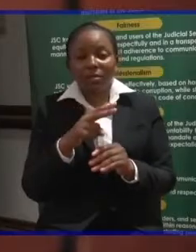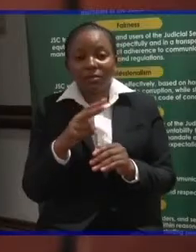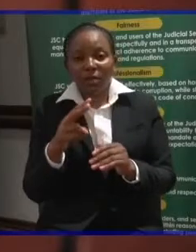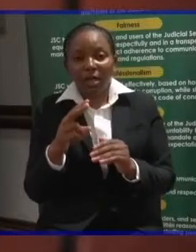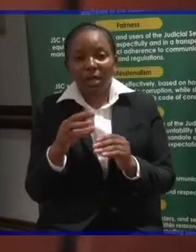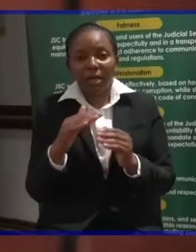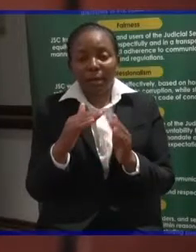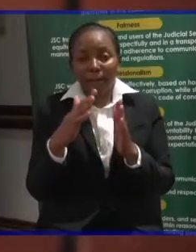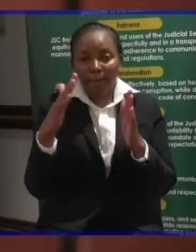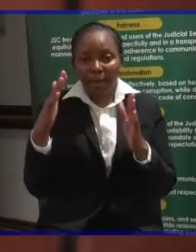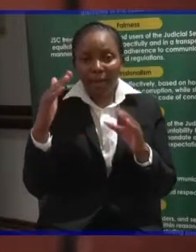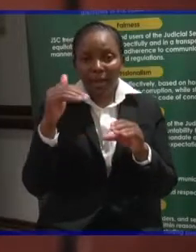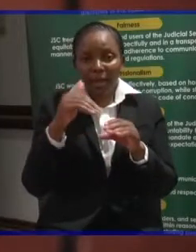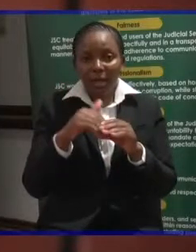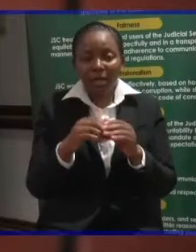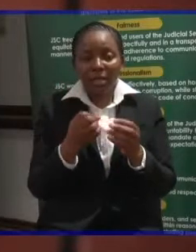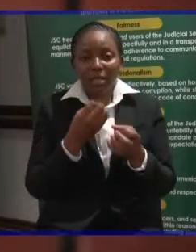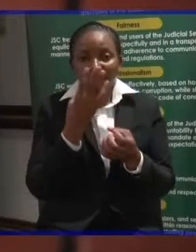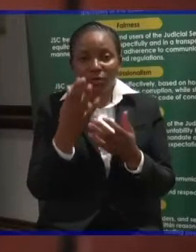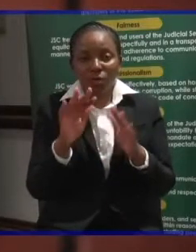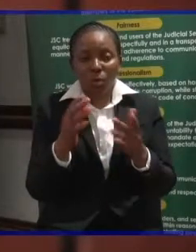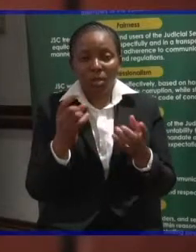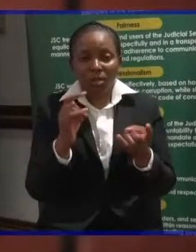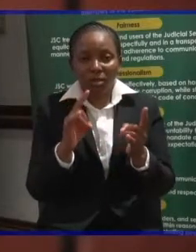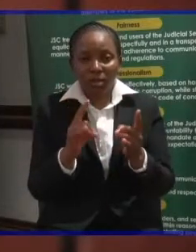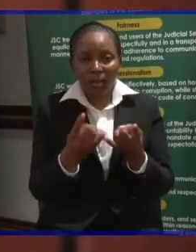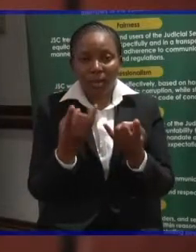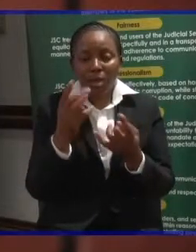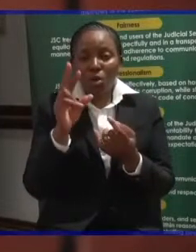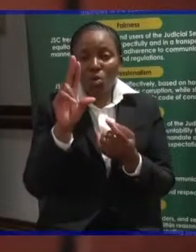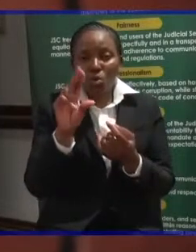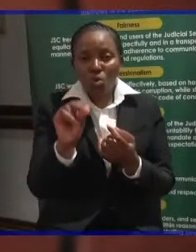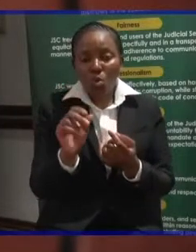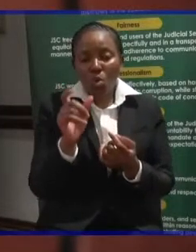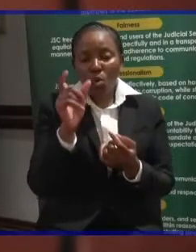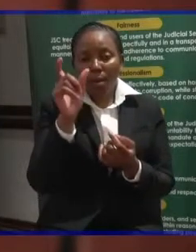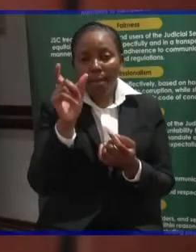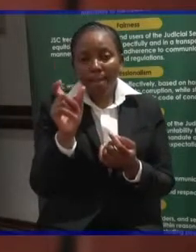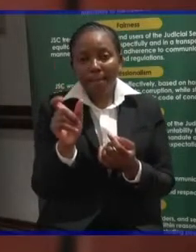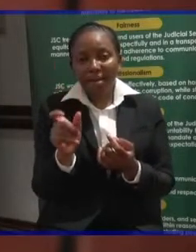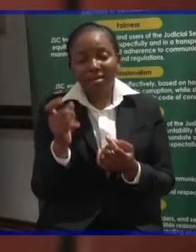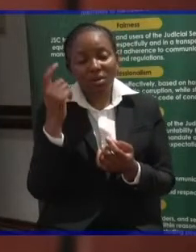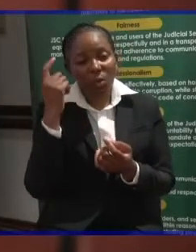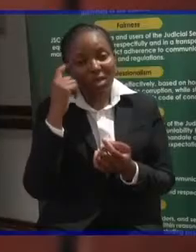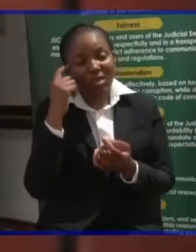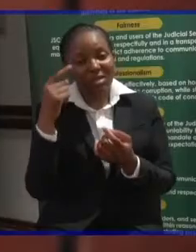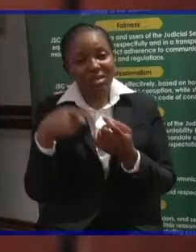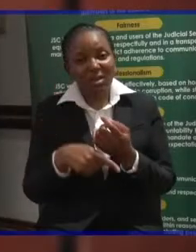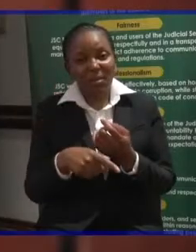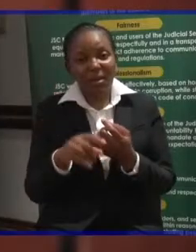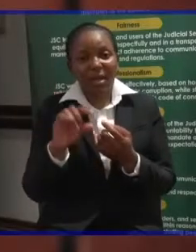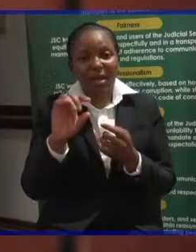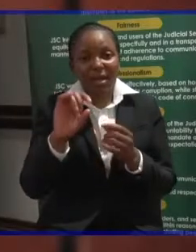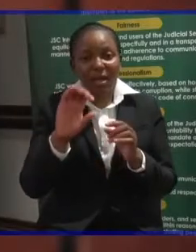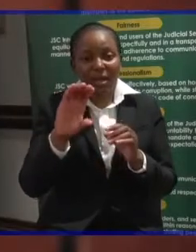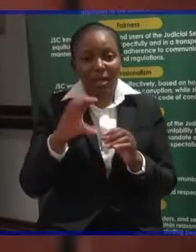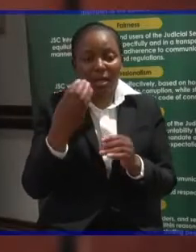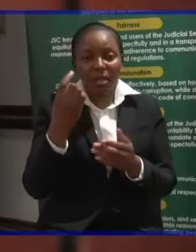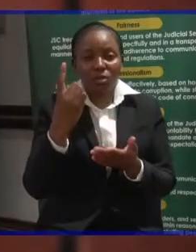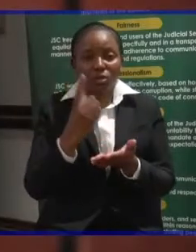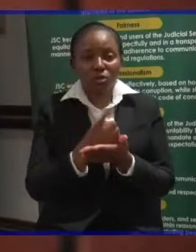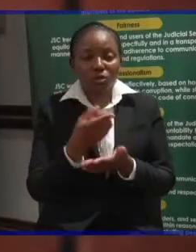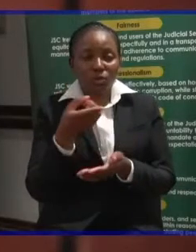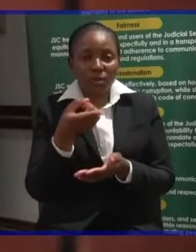its defiance of logic that no sensible person would have reached that